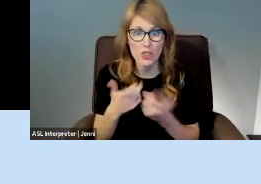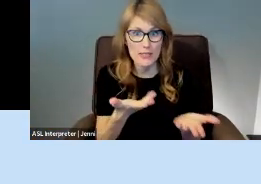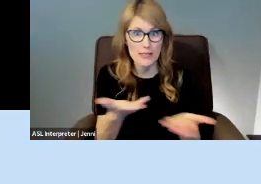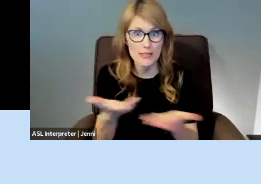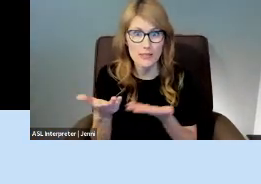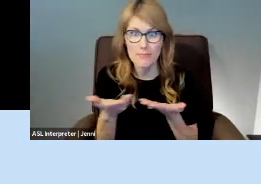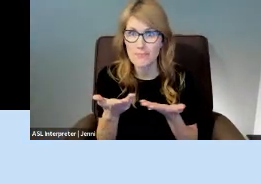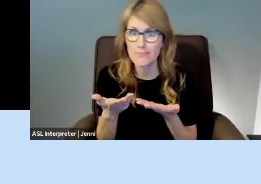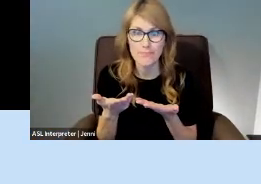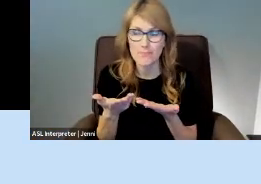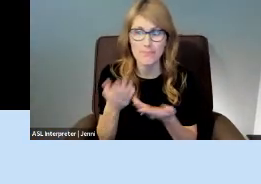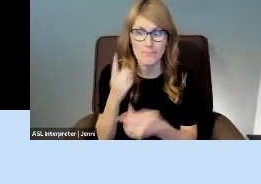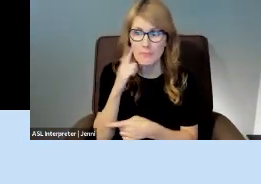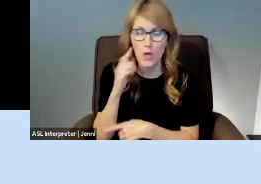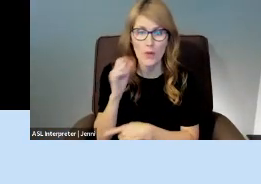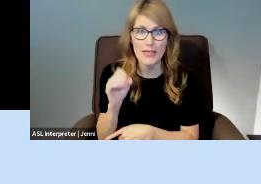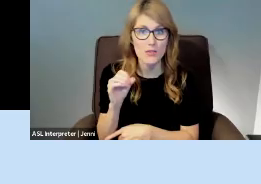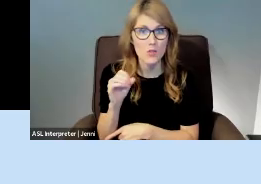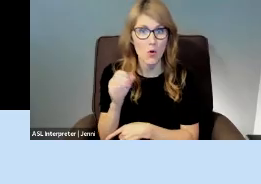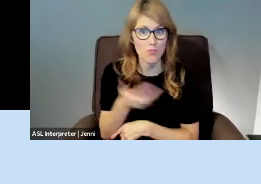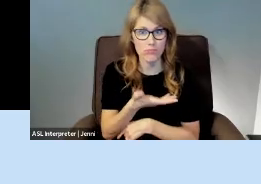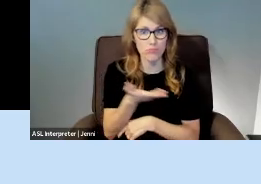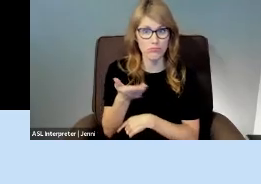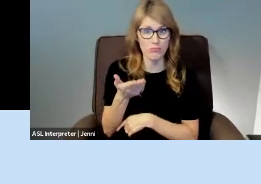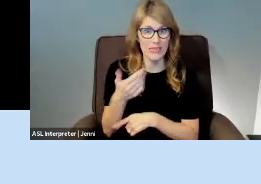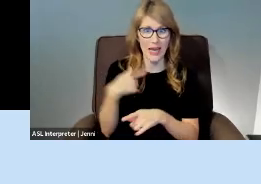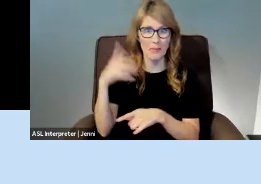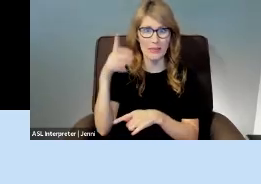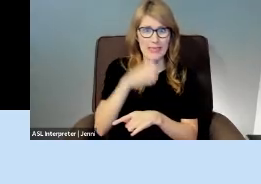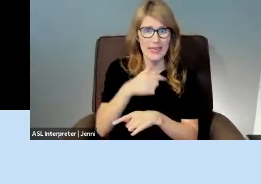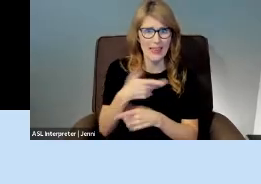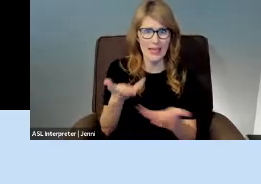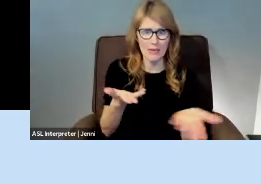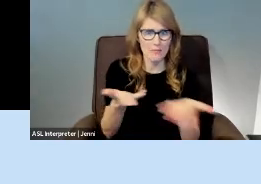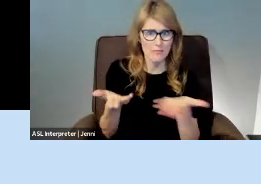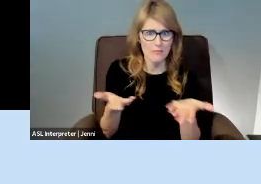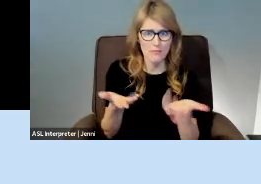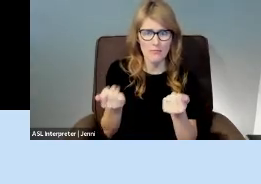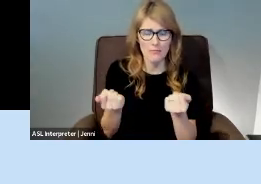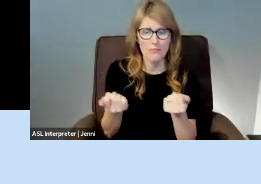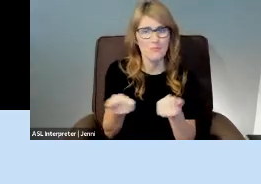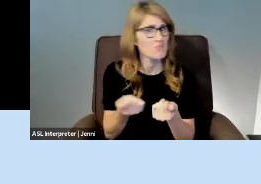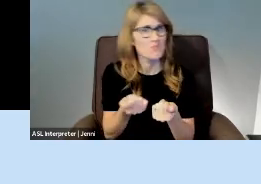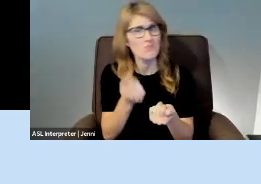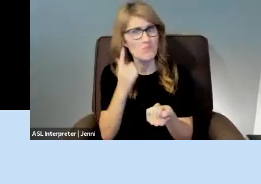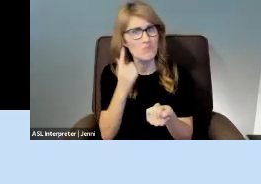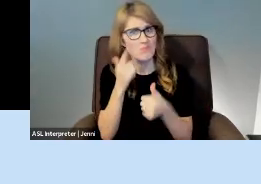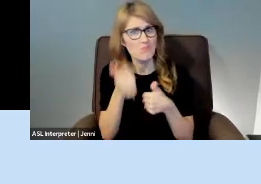I don't think so. Anybody else? Am I missing anything? I don't believe so.